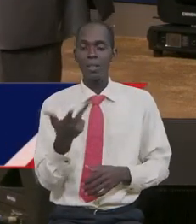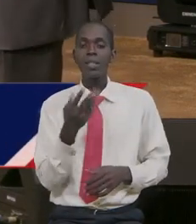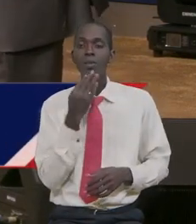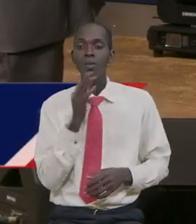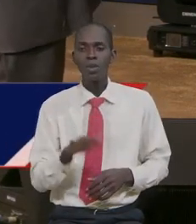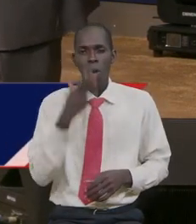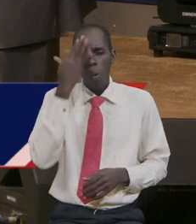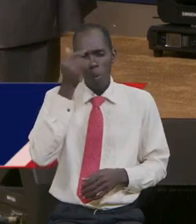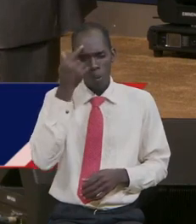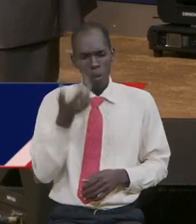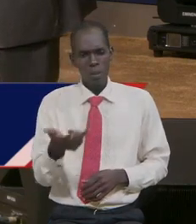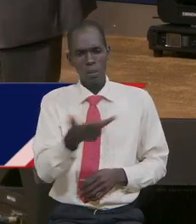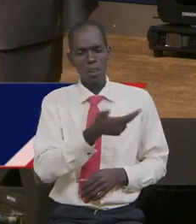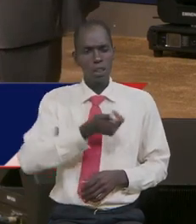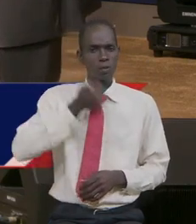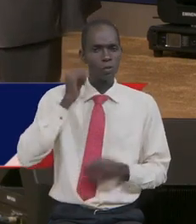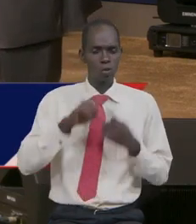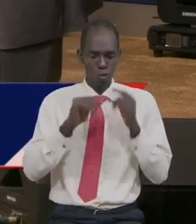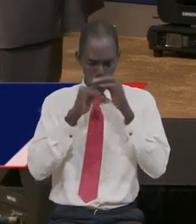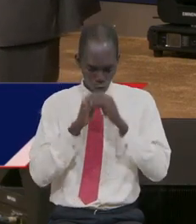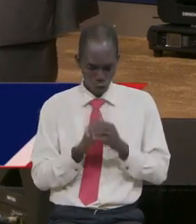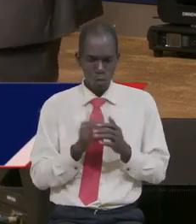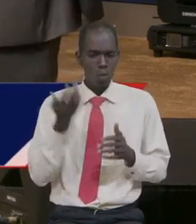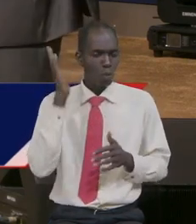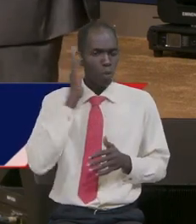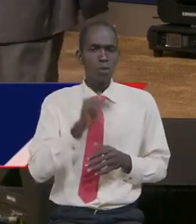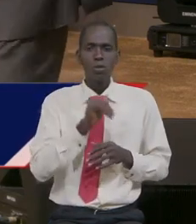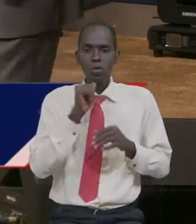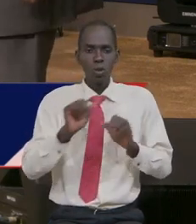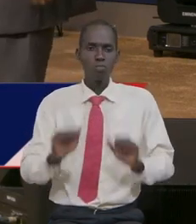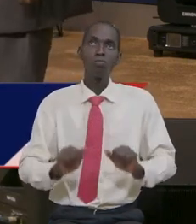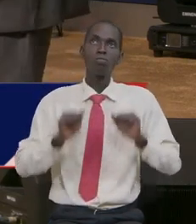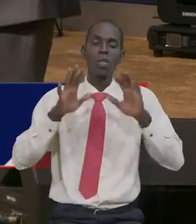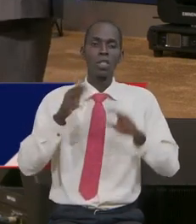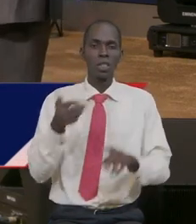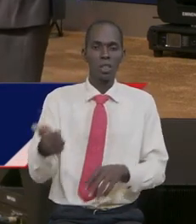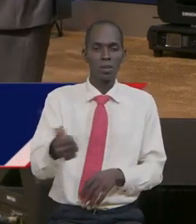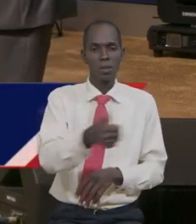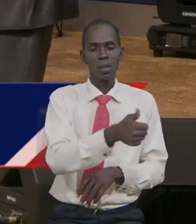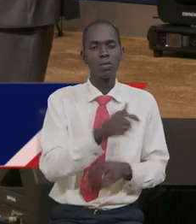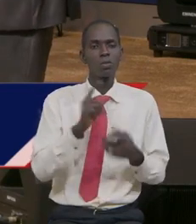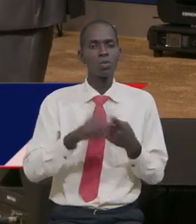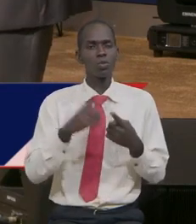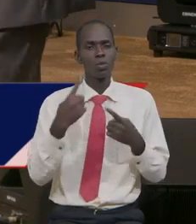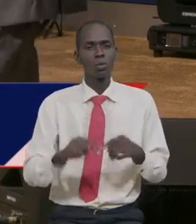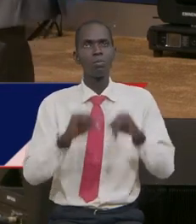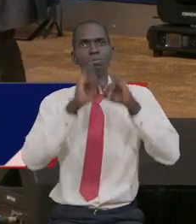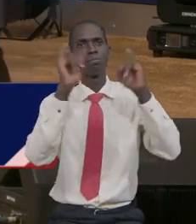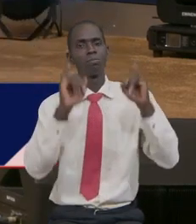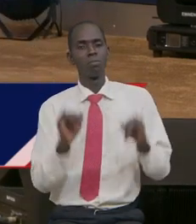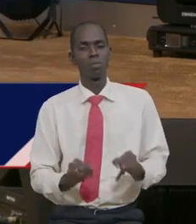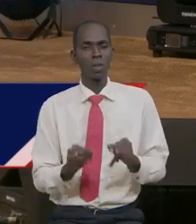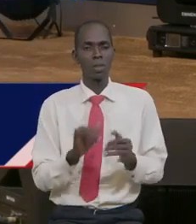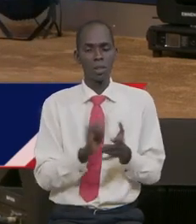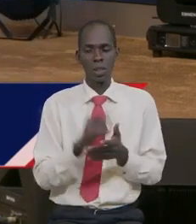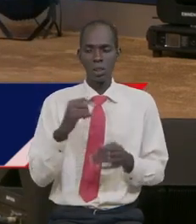not subject themselves, they will not submit themselves to the idolatry introduced to them,